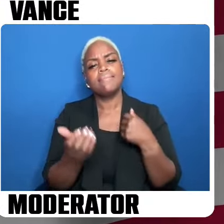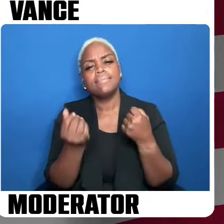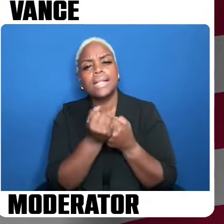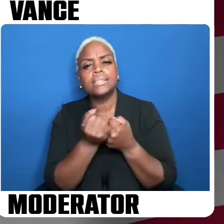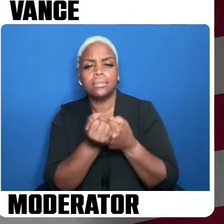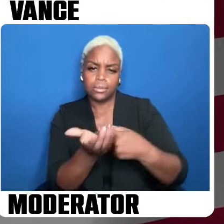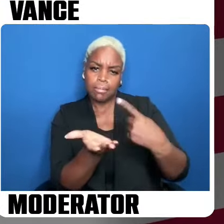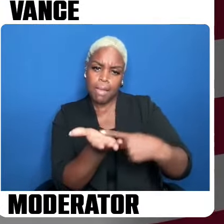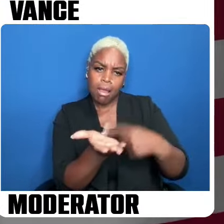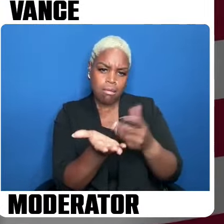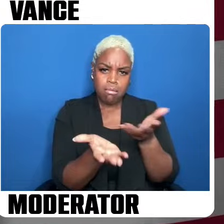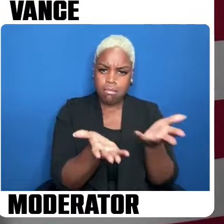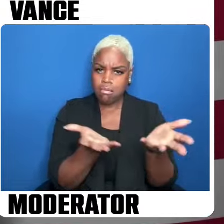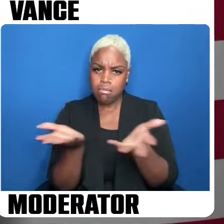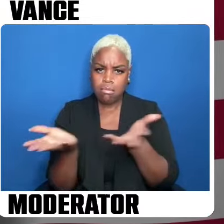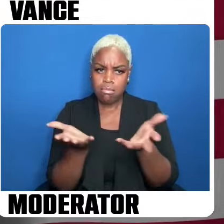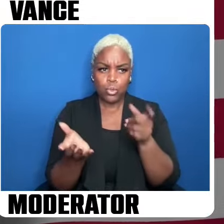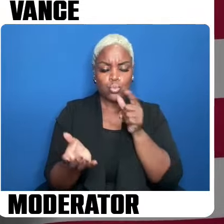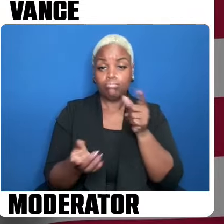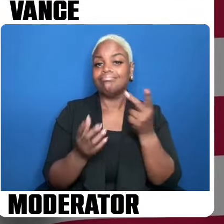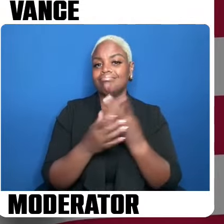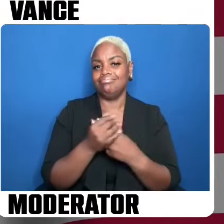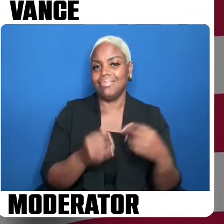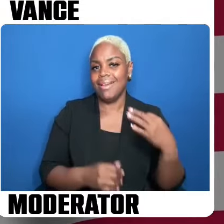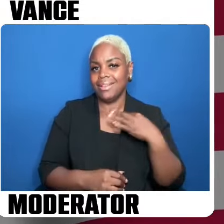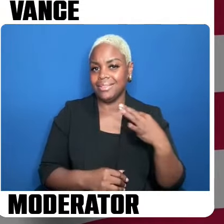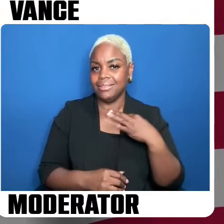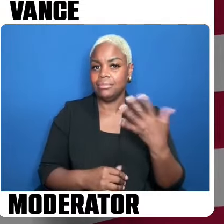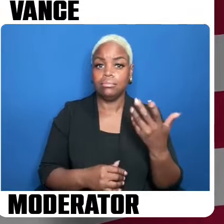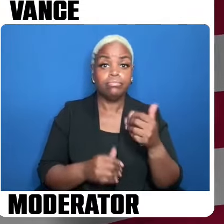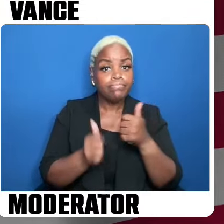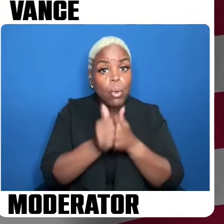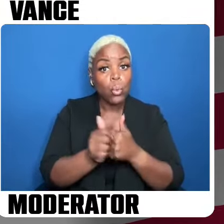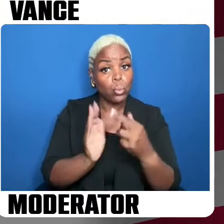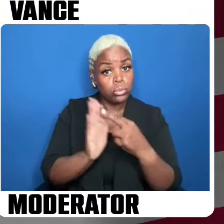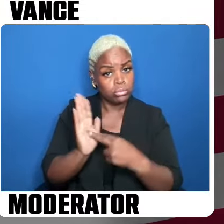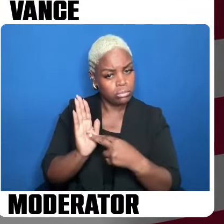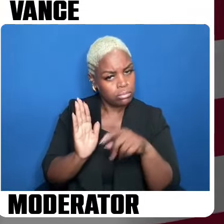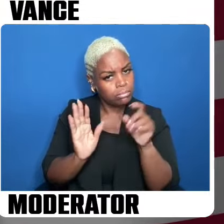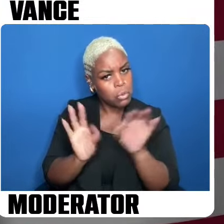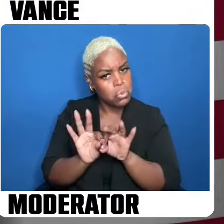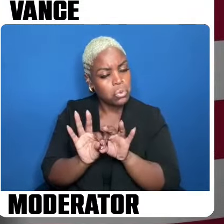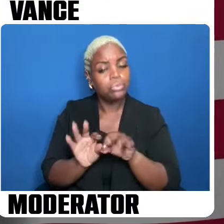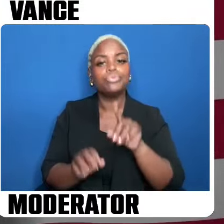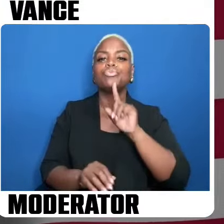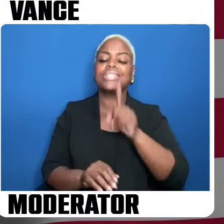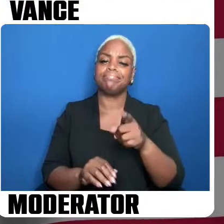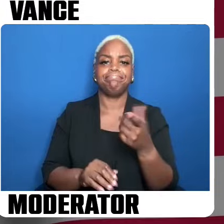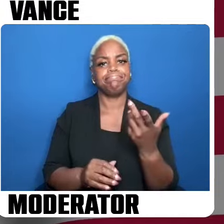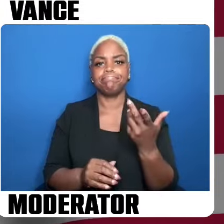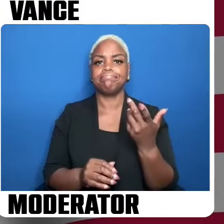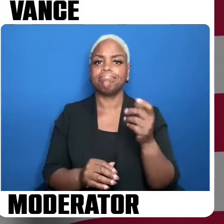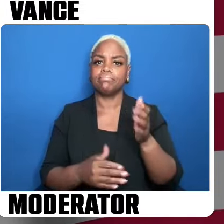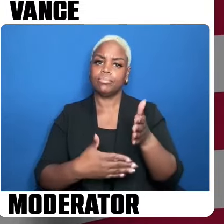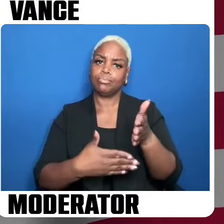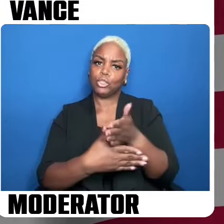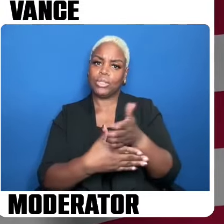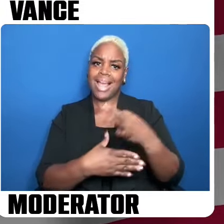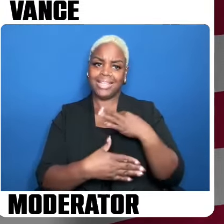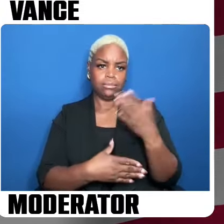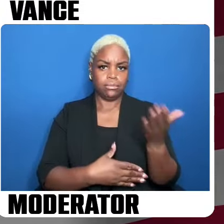the candidates with the opportunity to fact-check claims made by each other. CBS News reserves the right to mute the candidates' microphones